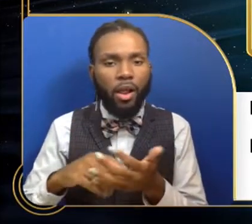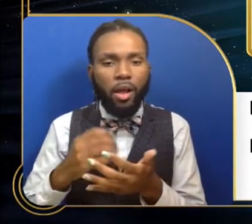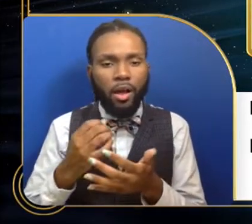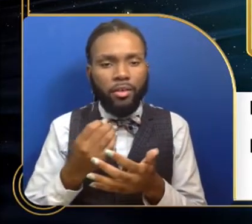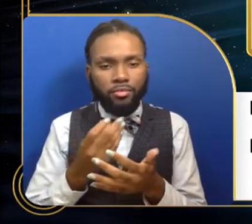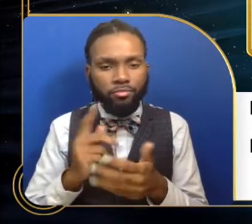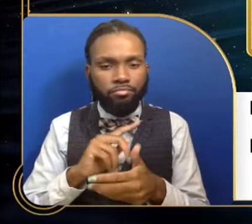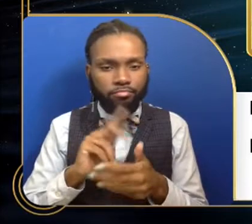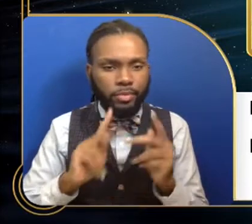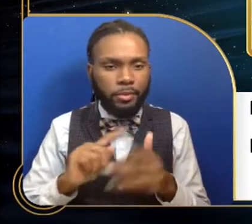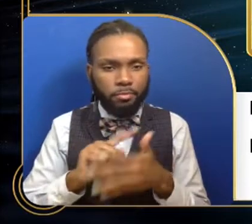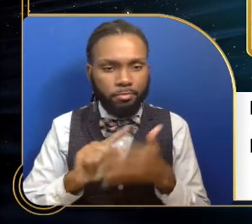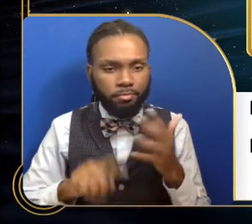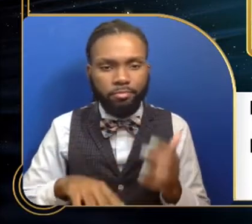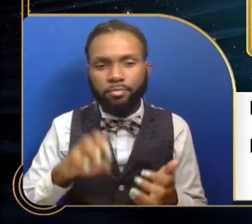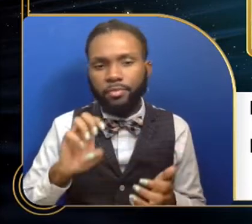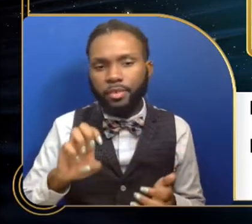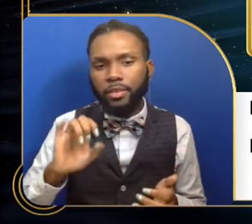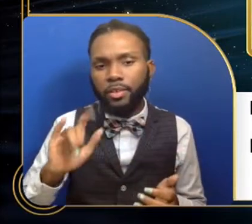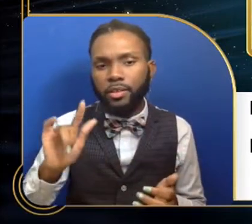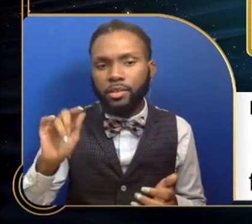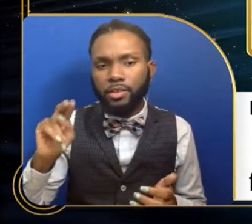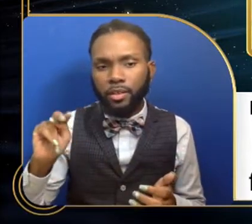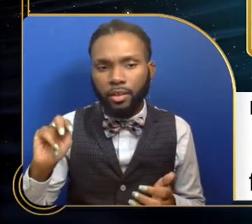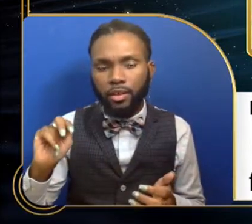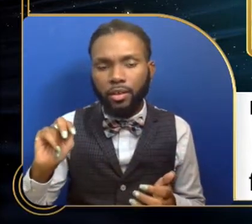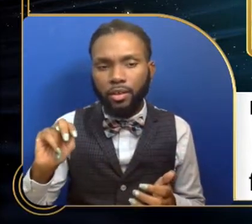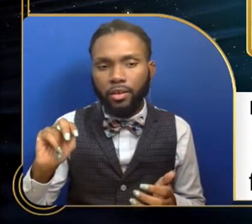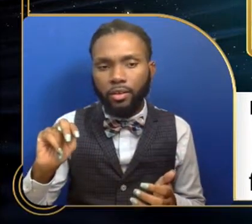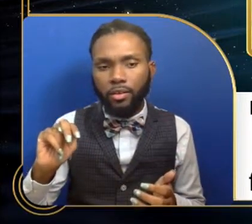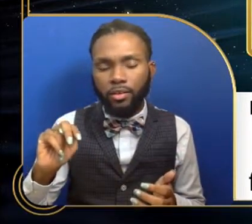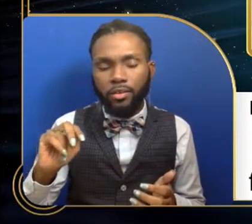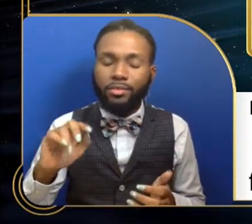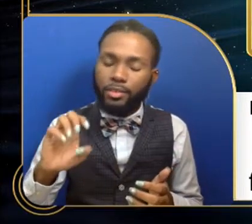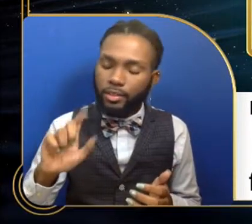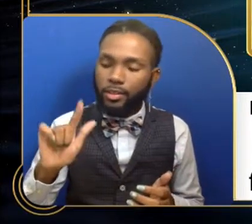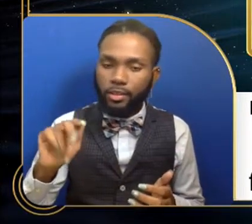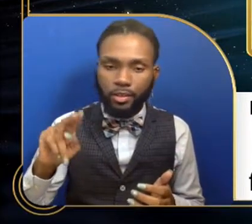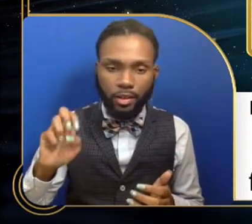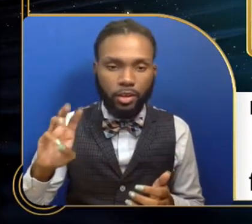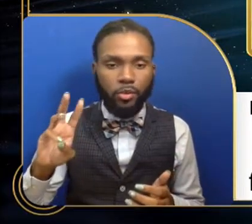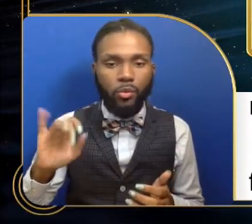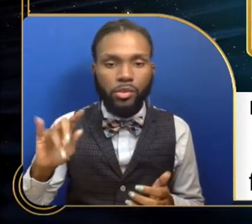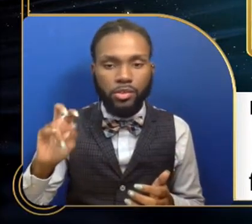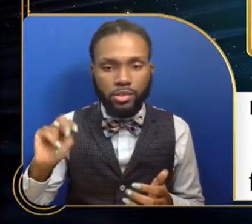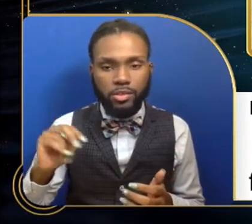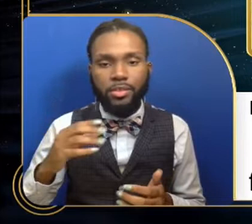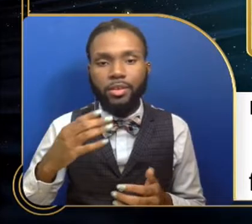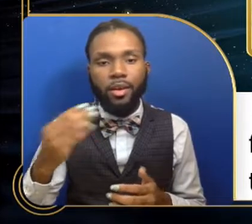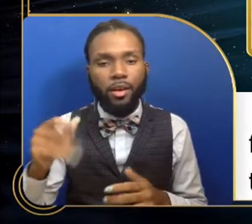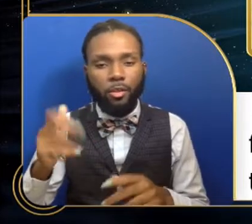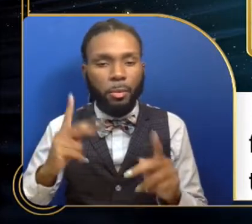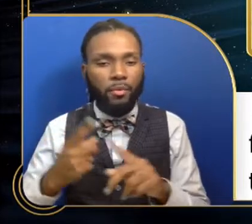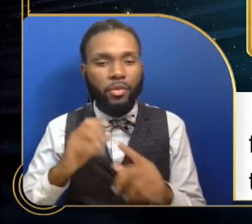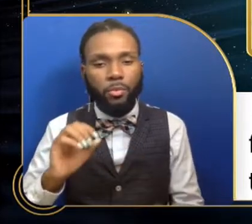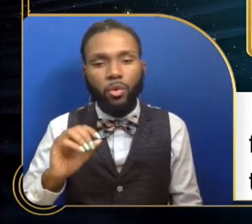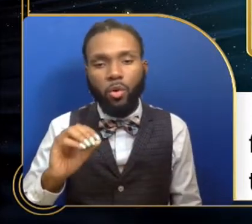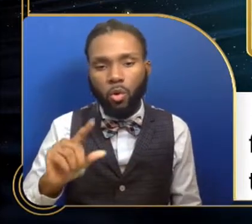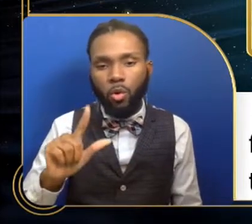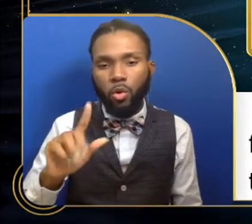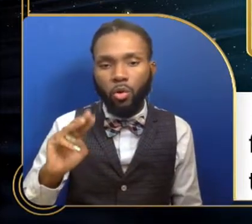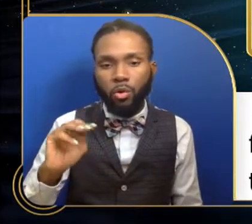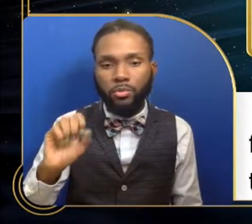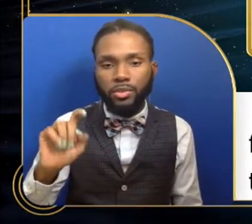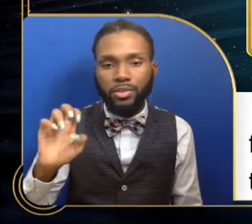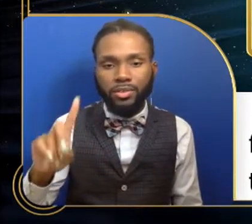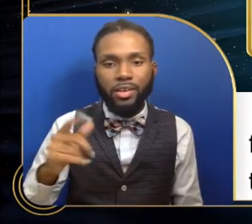the Olmsted Supreme Court case. It's in their honor too that I accept this award. I felt